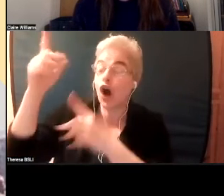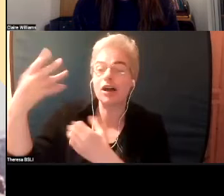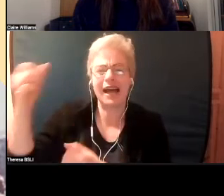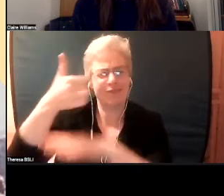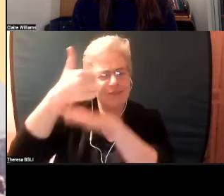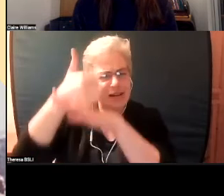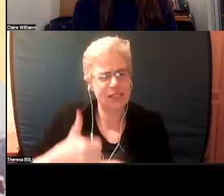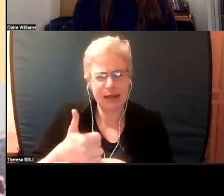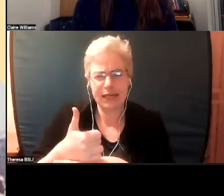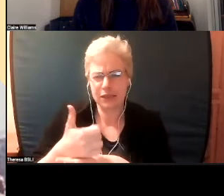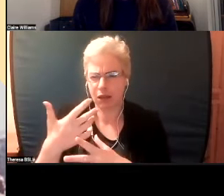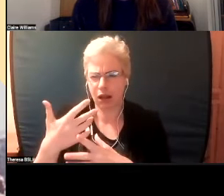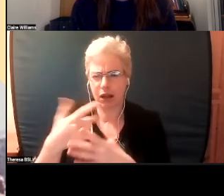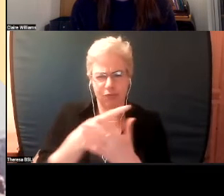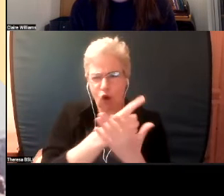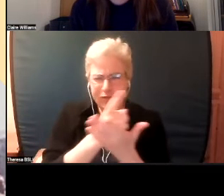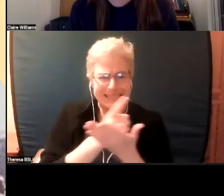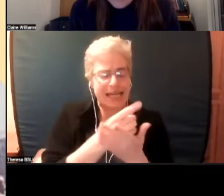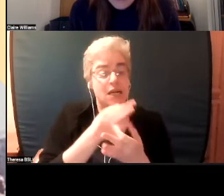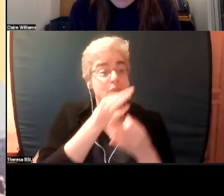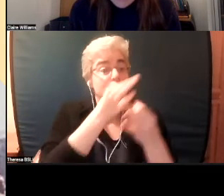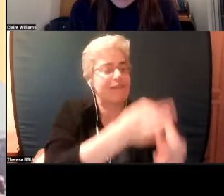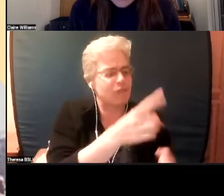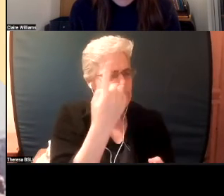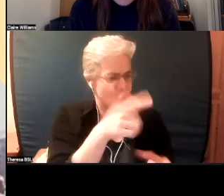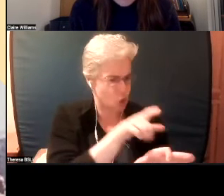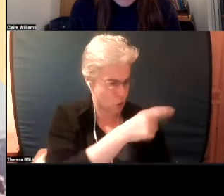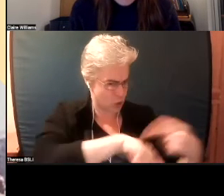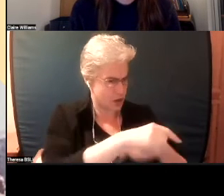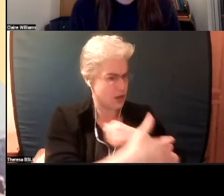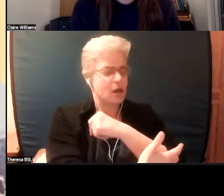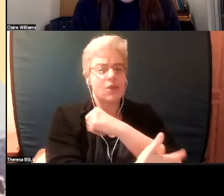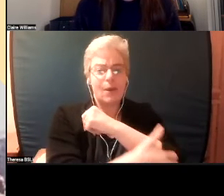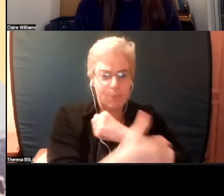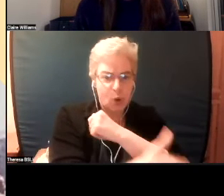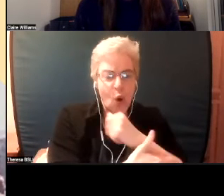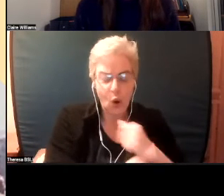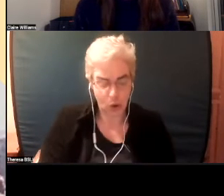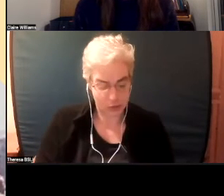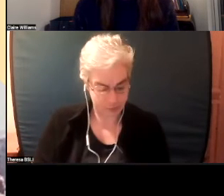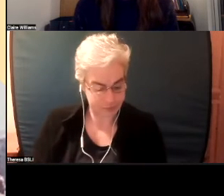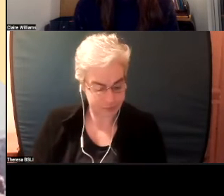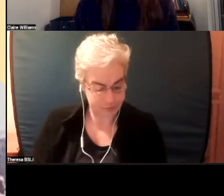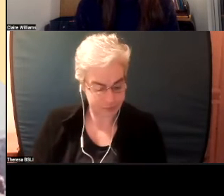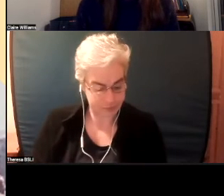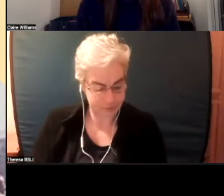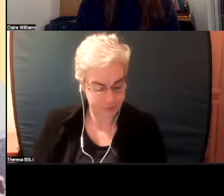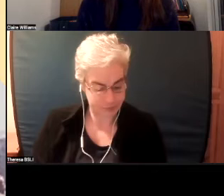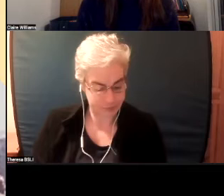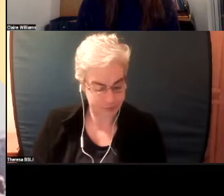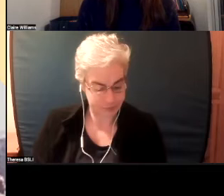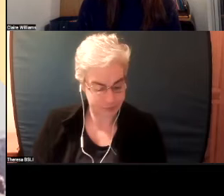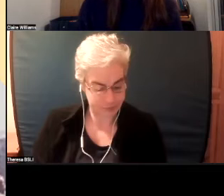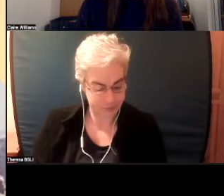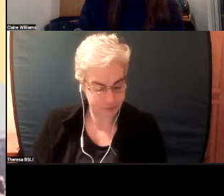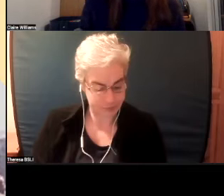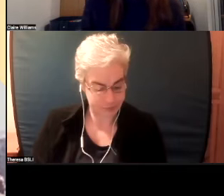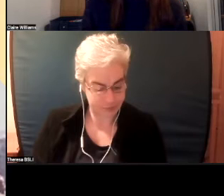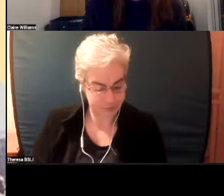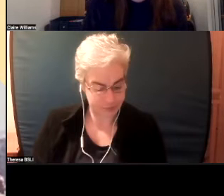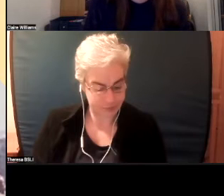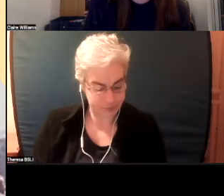fundamental orientation and preference to the poor, Gustavo Gutierrez and others made significant contribution to theological thought